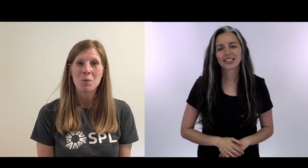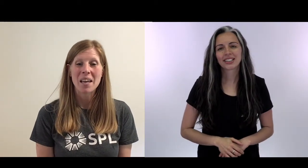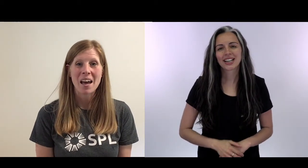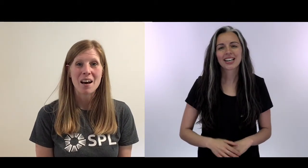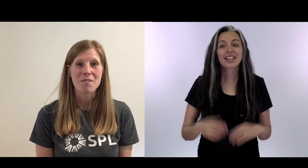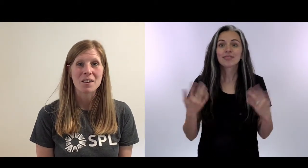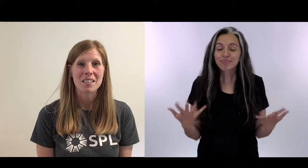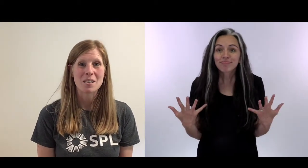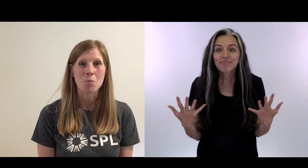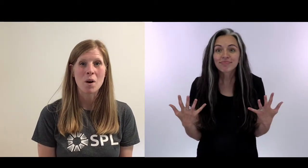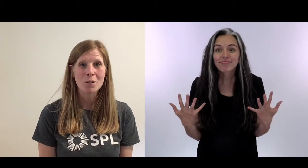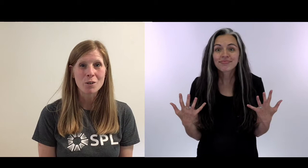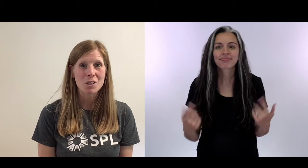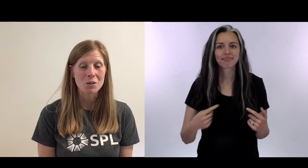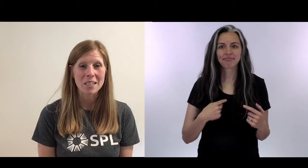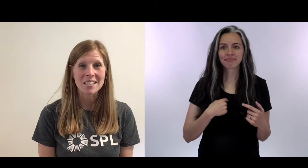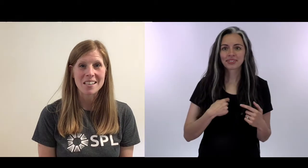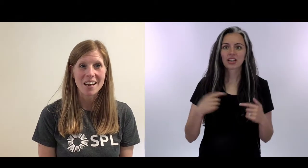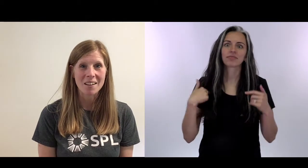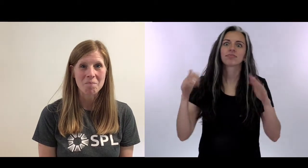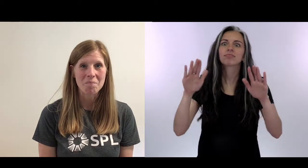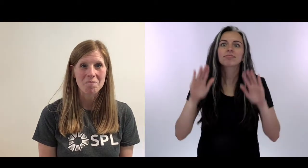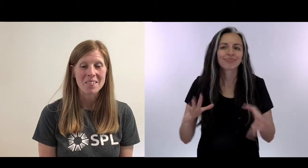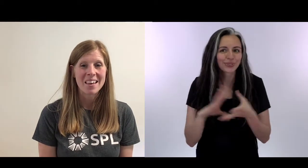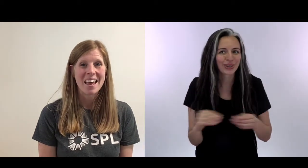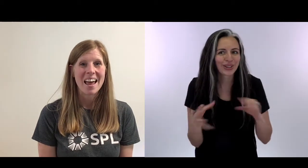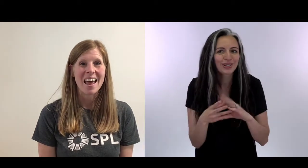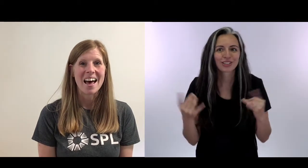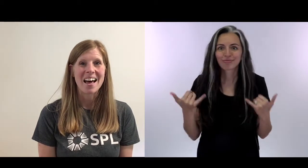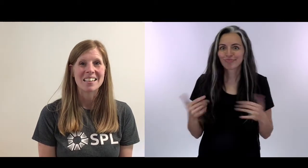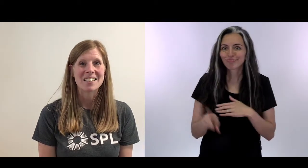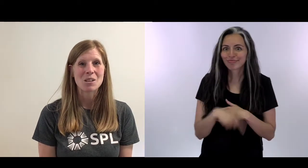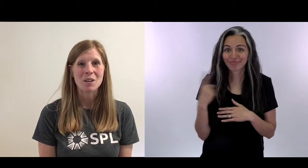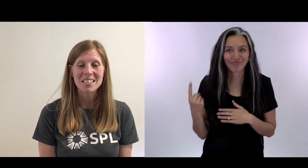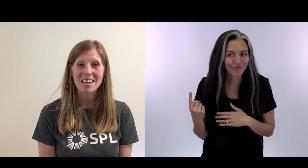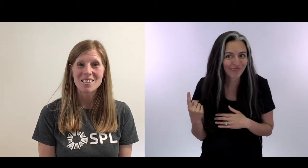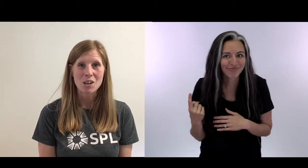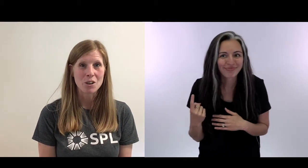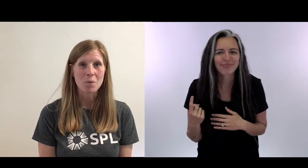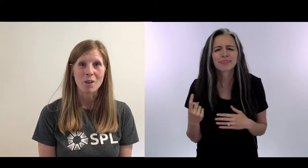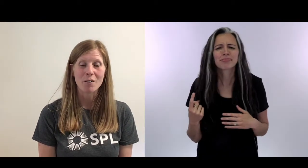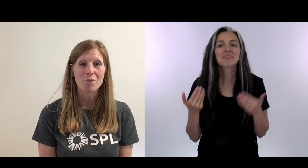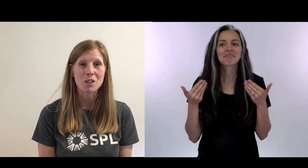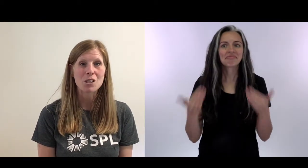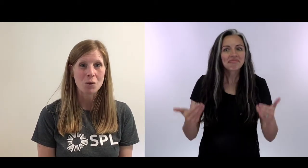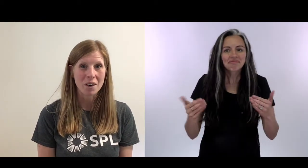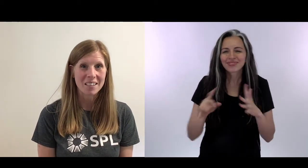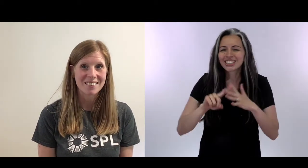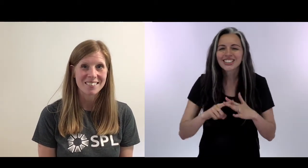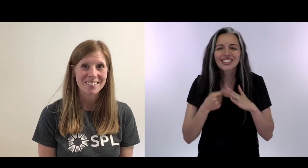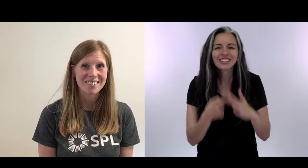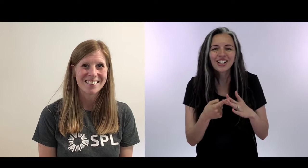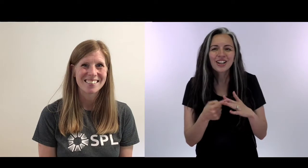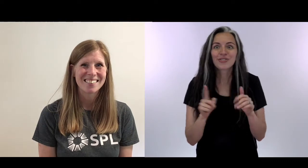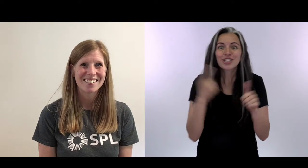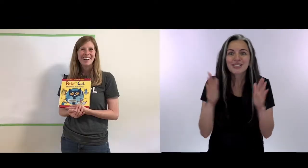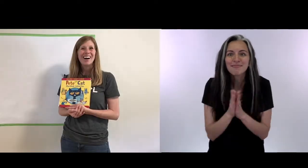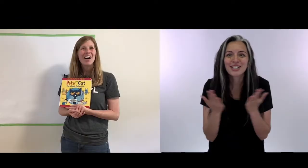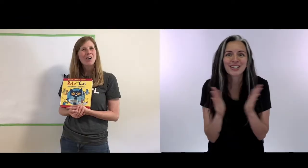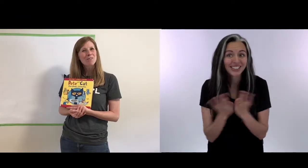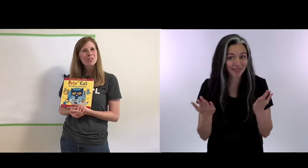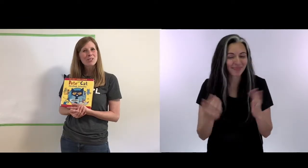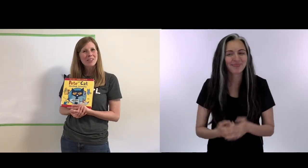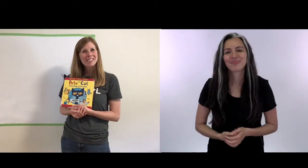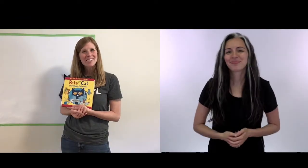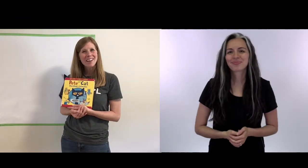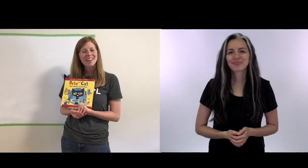Well, we have some wonderful stories today, and so let's get started with our first story.